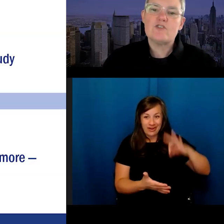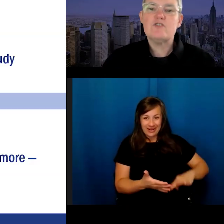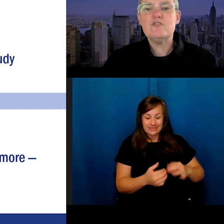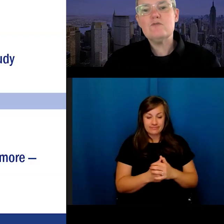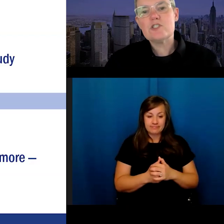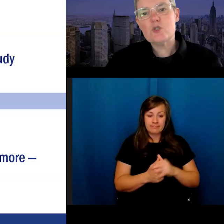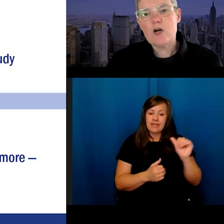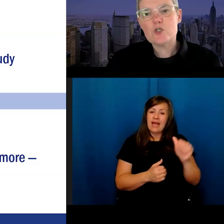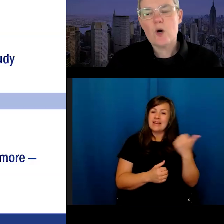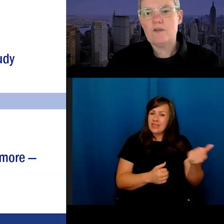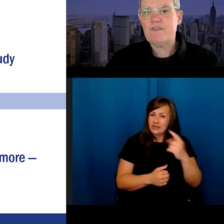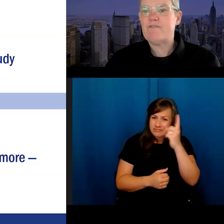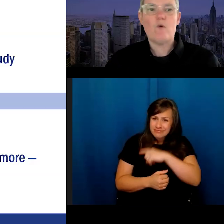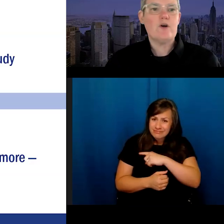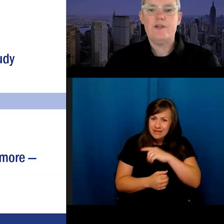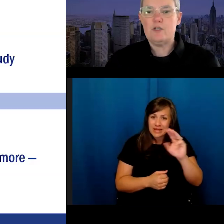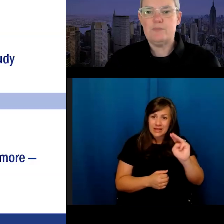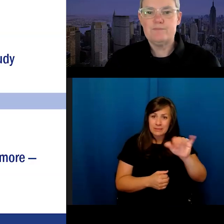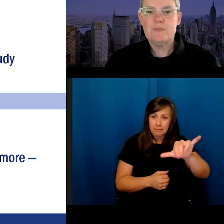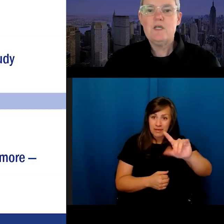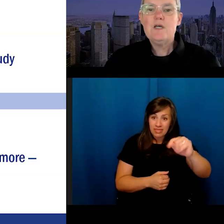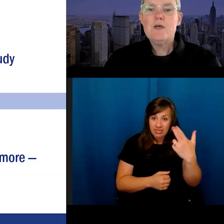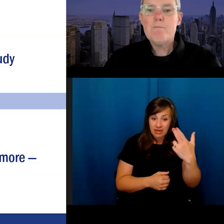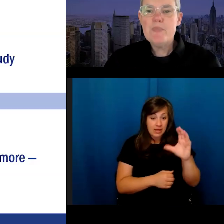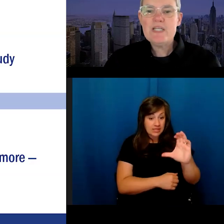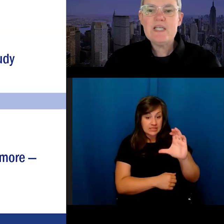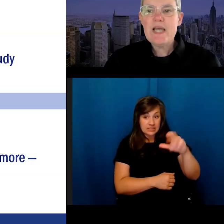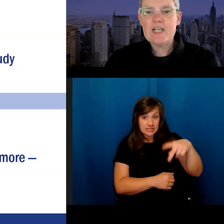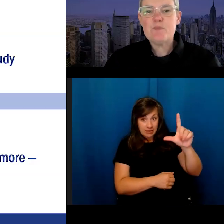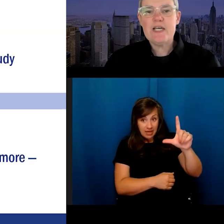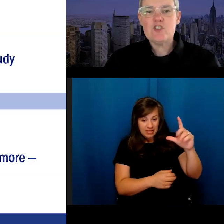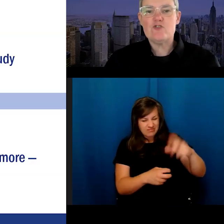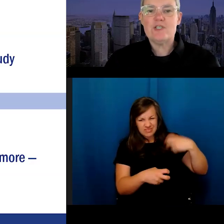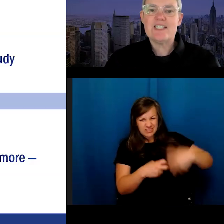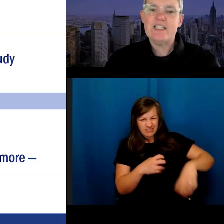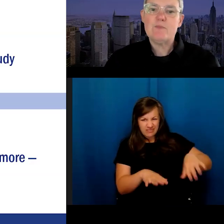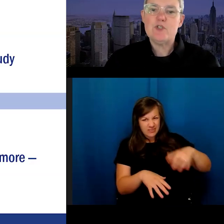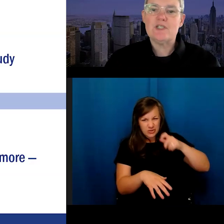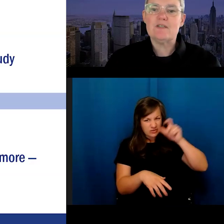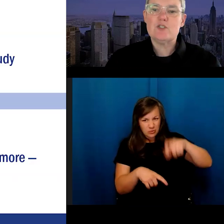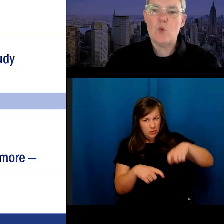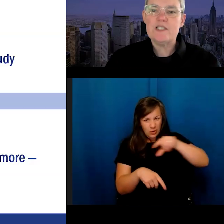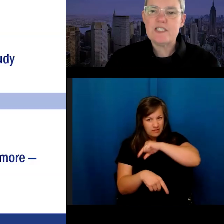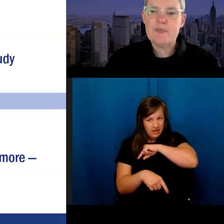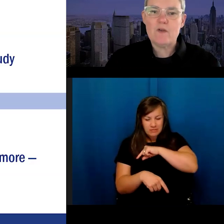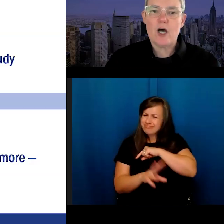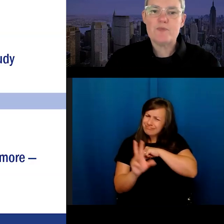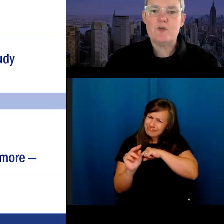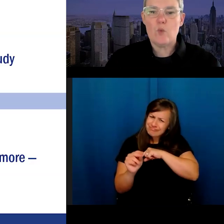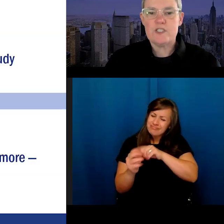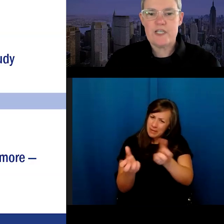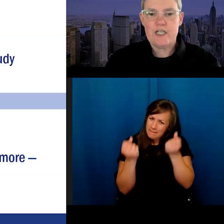too hard to do, it's too hard to qualify for. No. Many SPS students end up using at least one